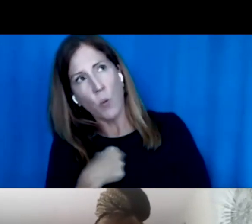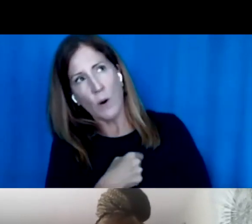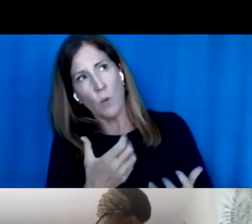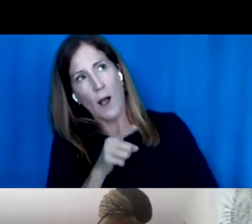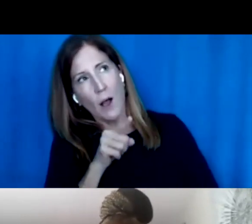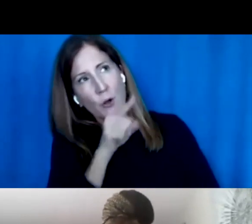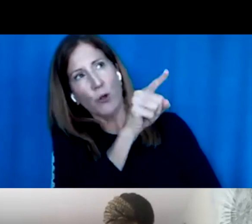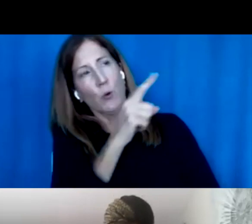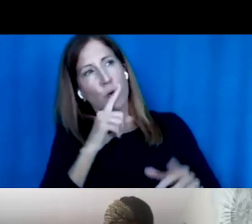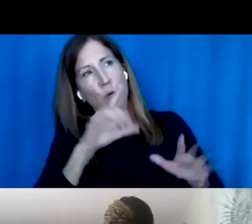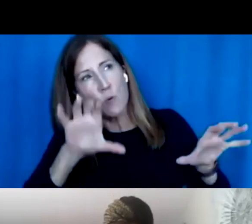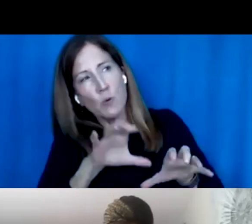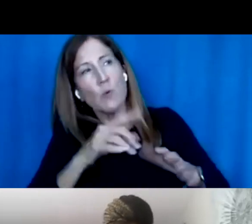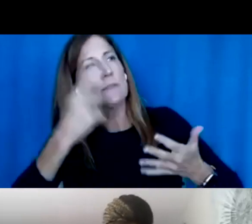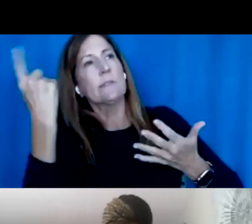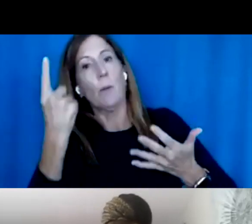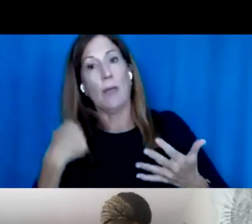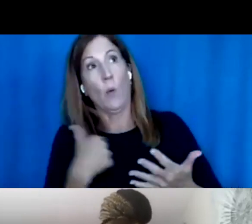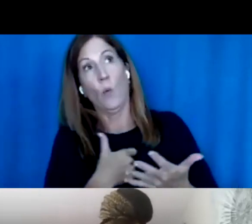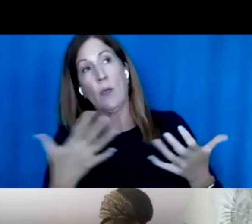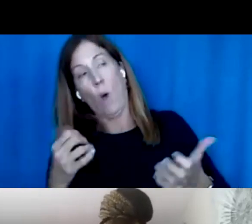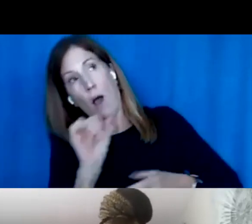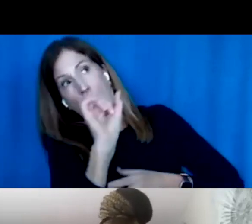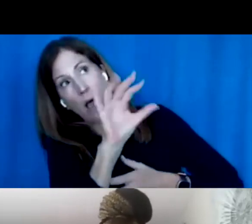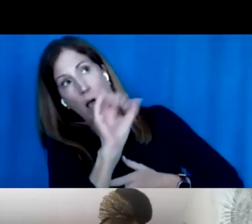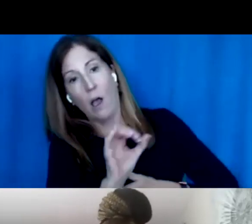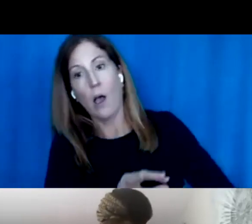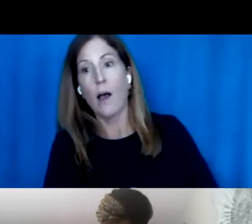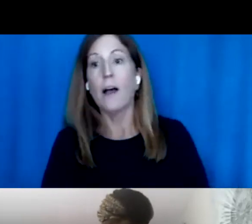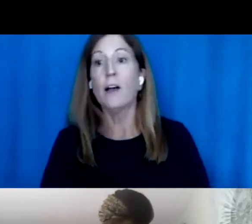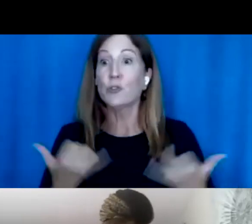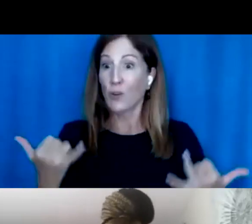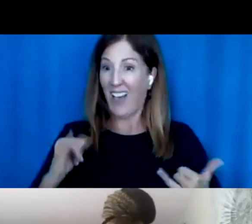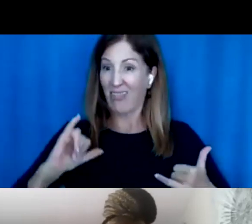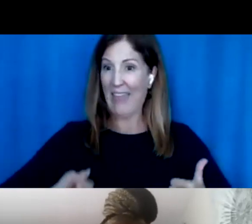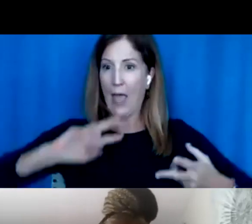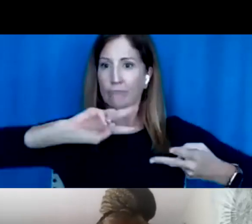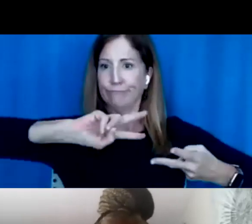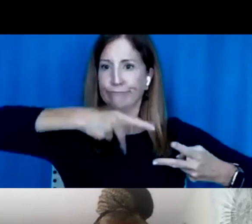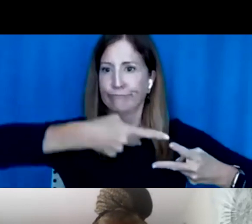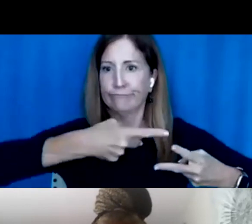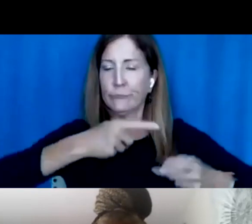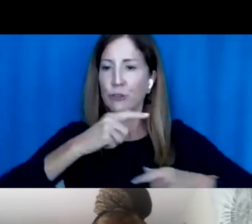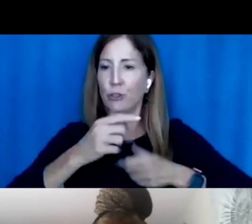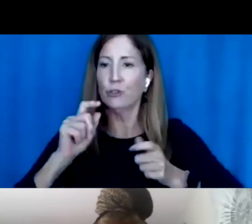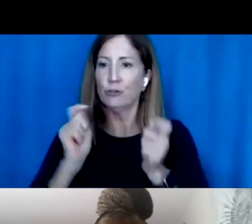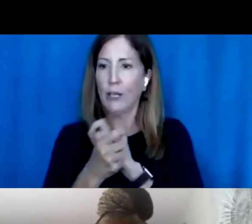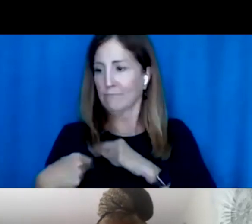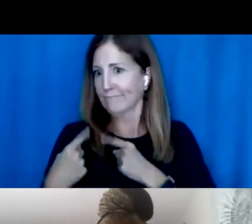want. And so with the landscape changing, and particularly over this last 18